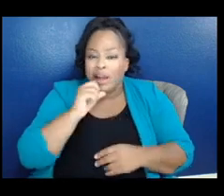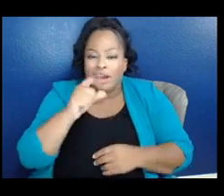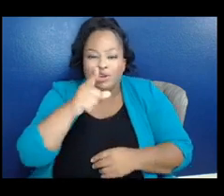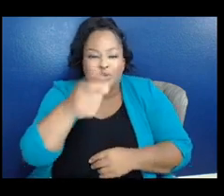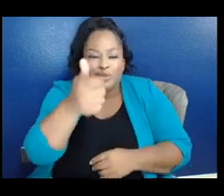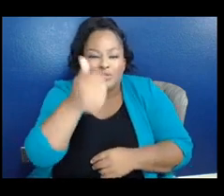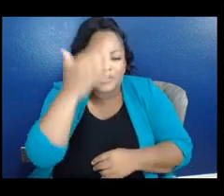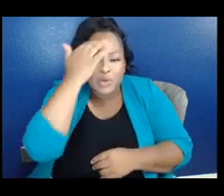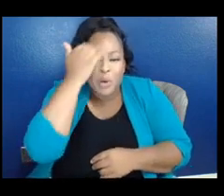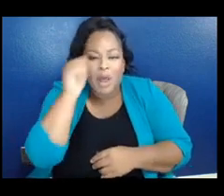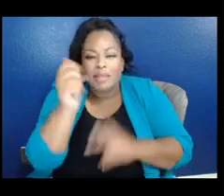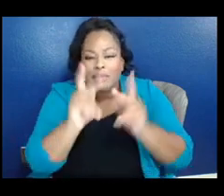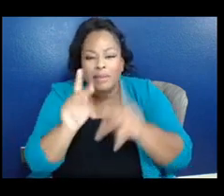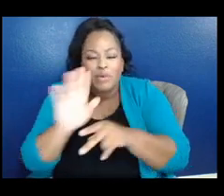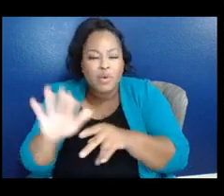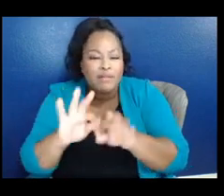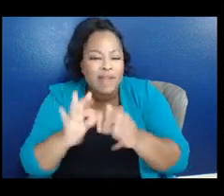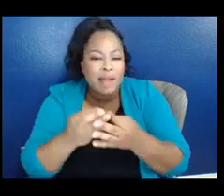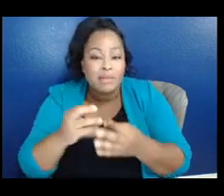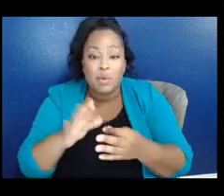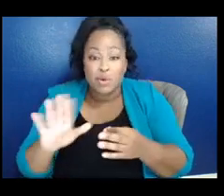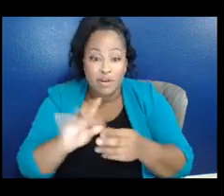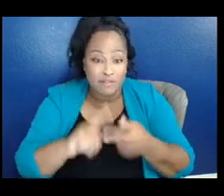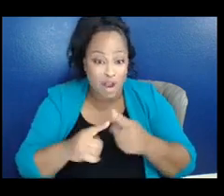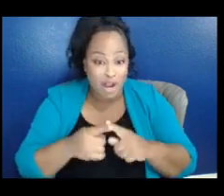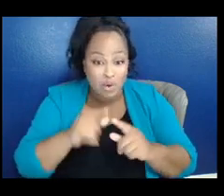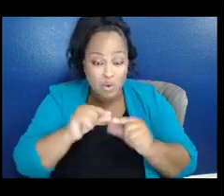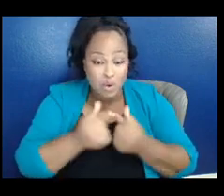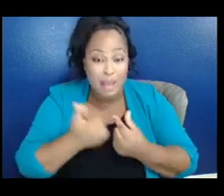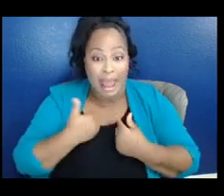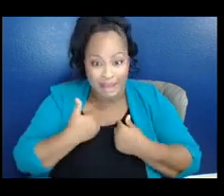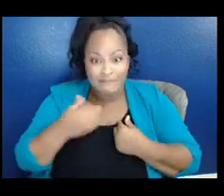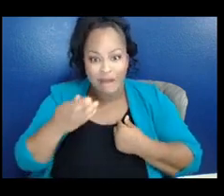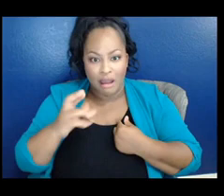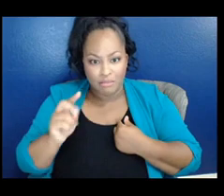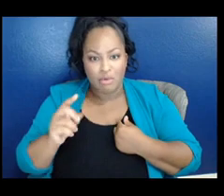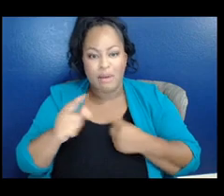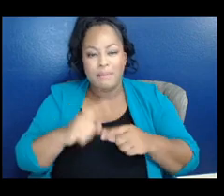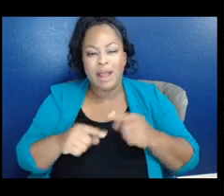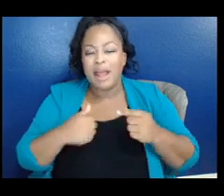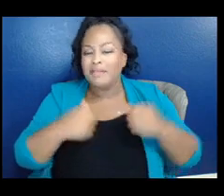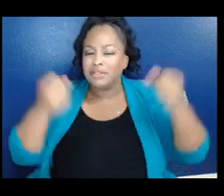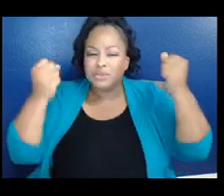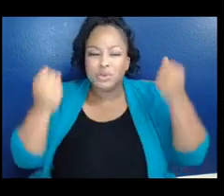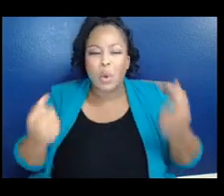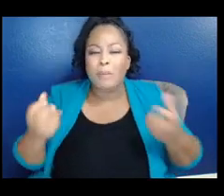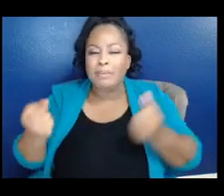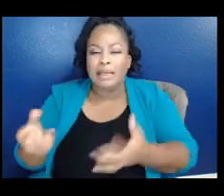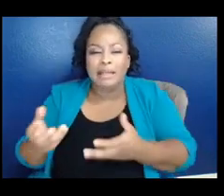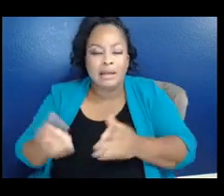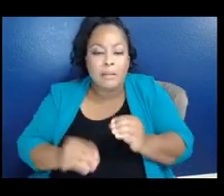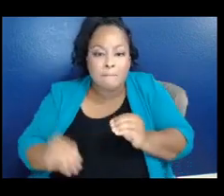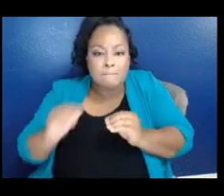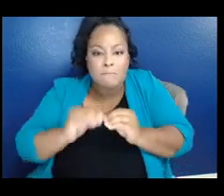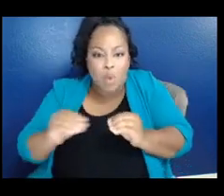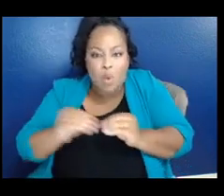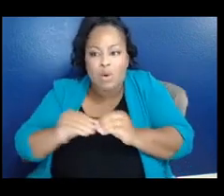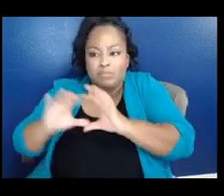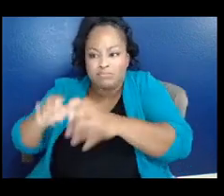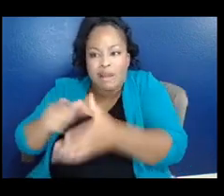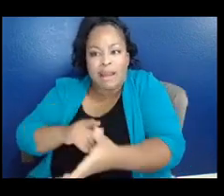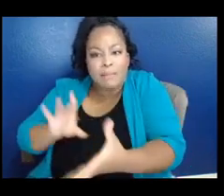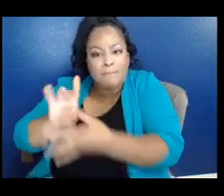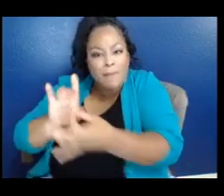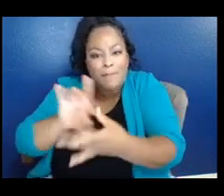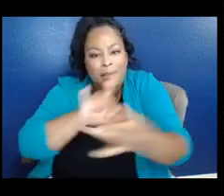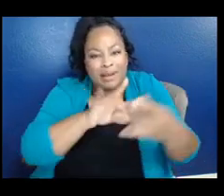know people in your family or in your friend group that have fibroids. There are so many more networks to